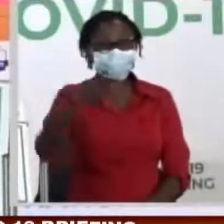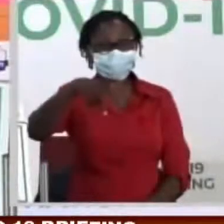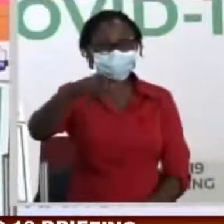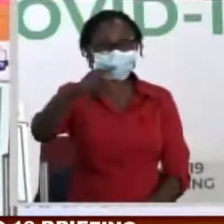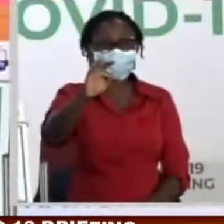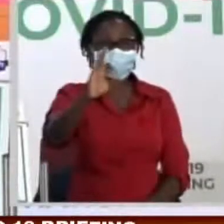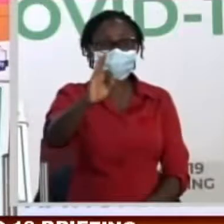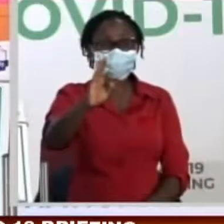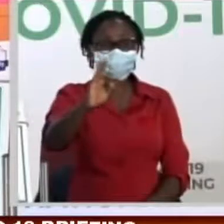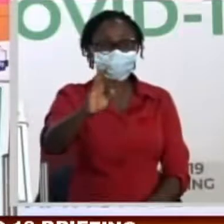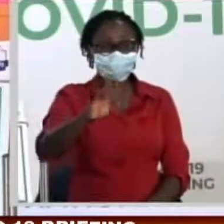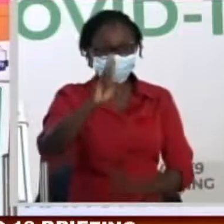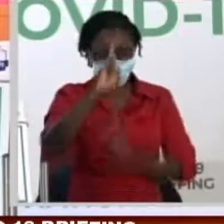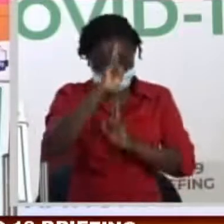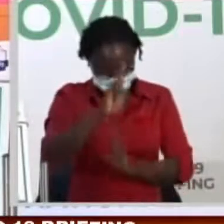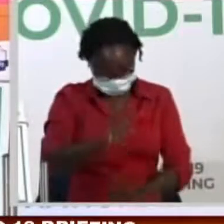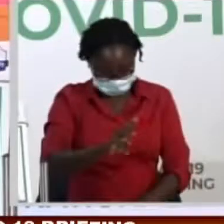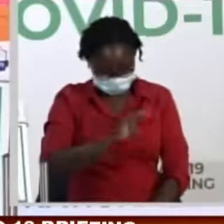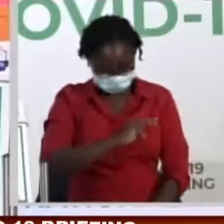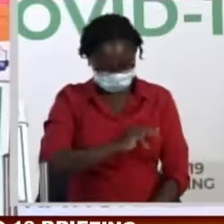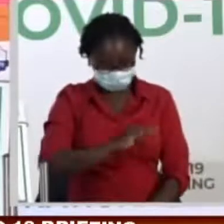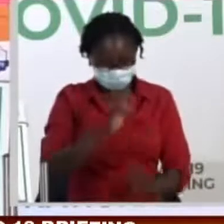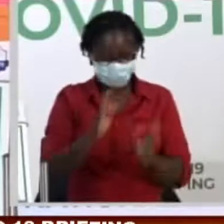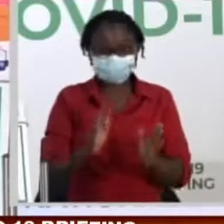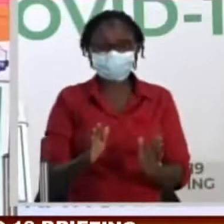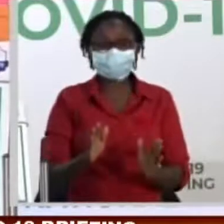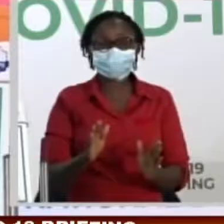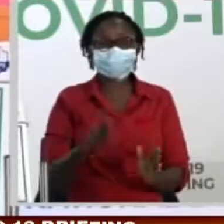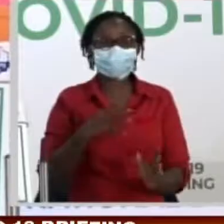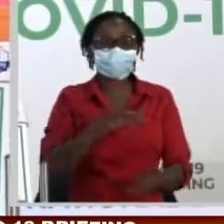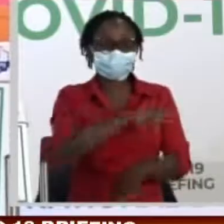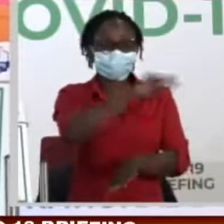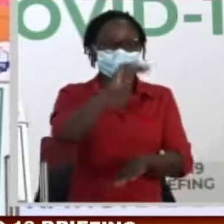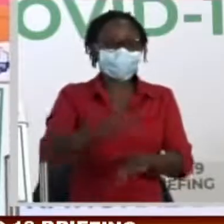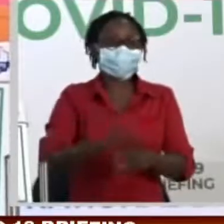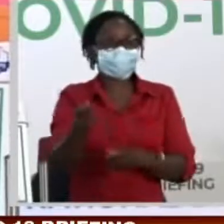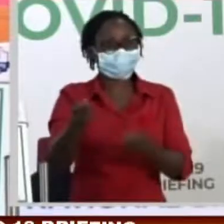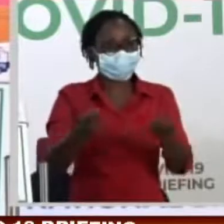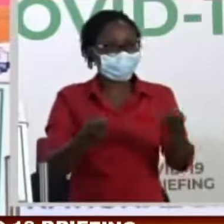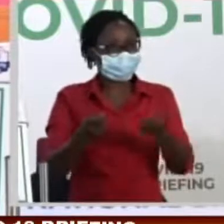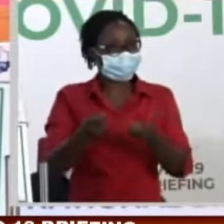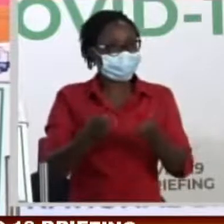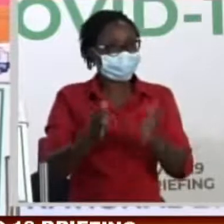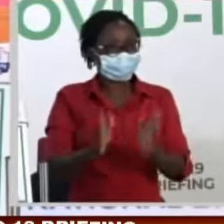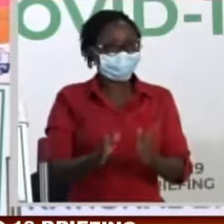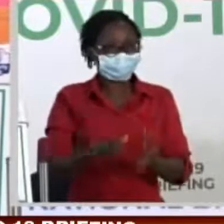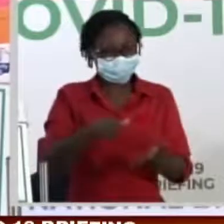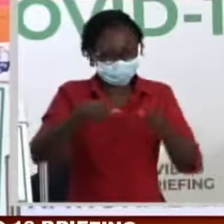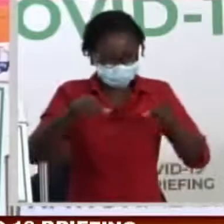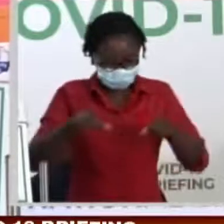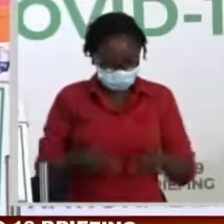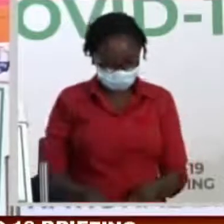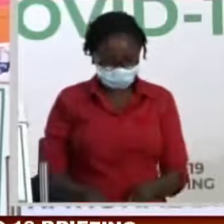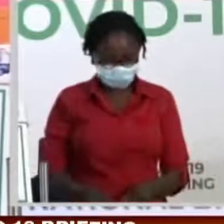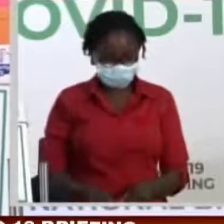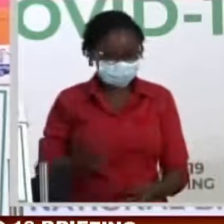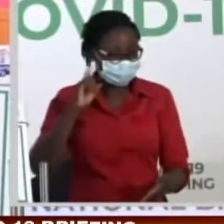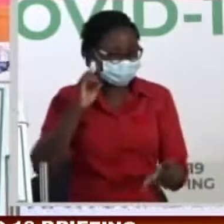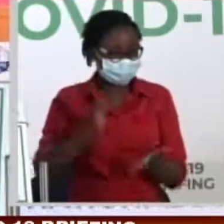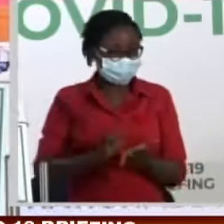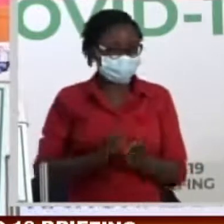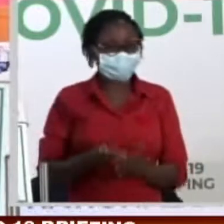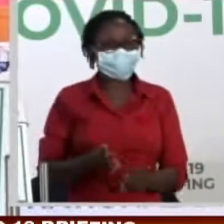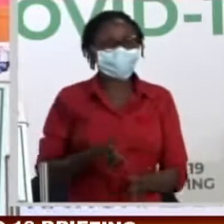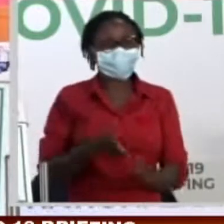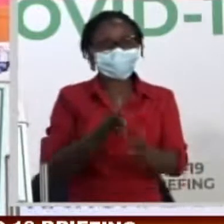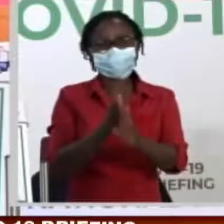PTF, honorable ministers and national coordinator, permanent secretary, directors, good